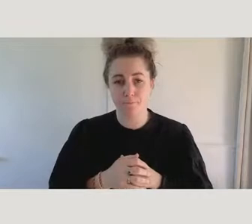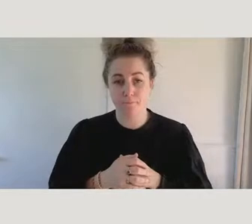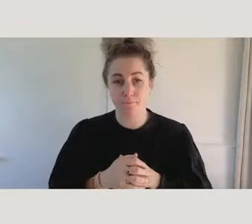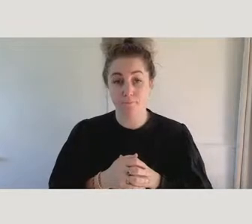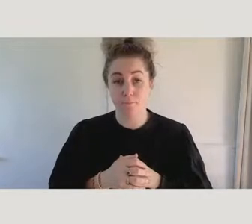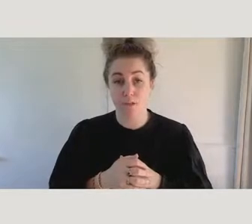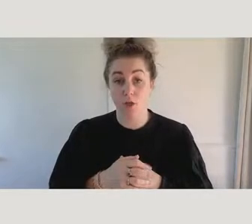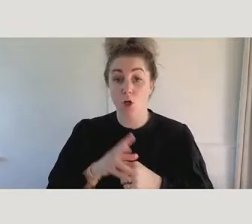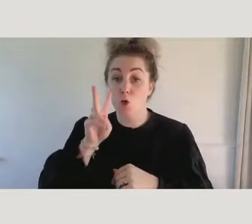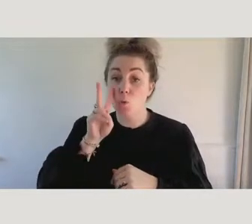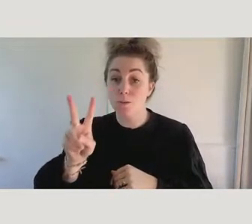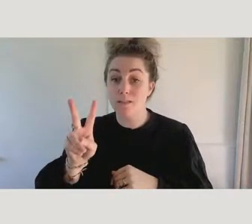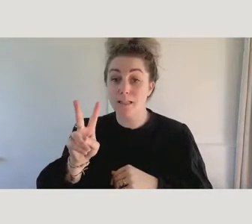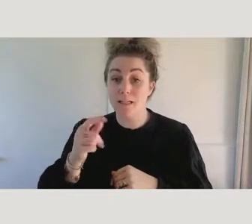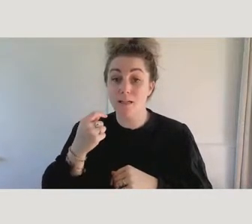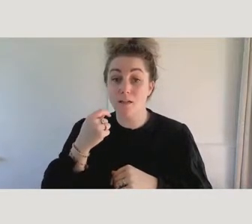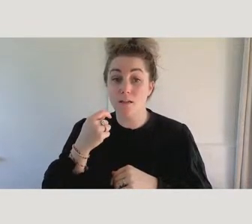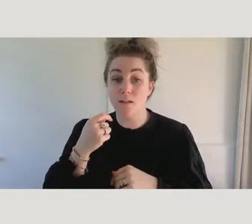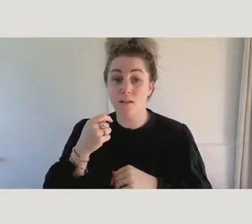Chamorro of Guatemala